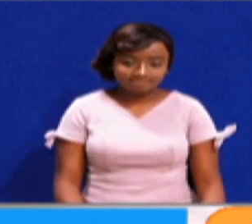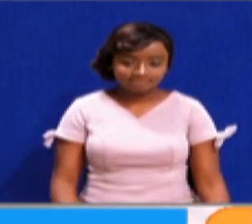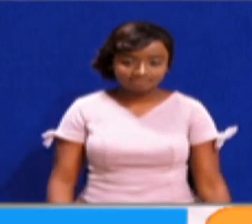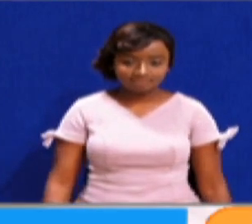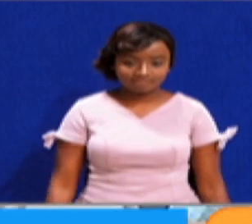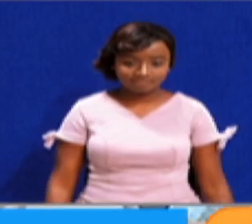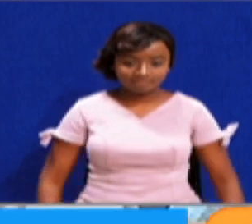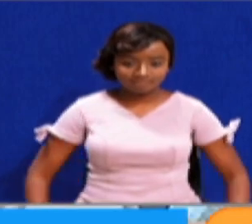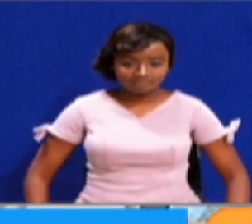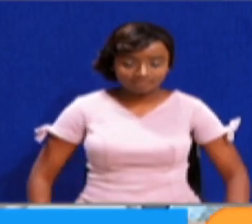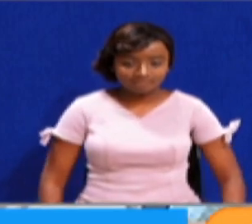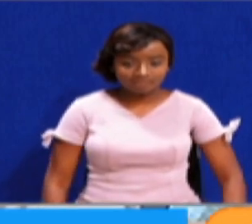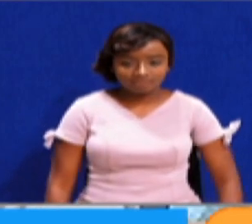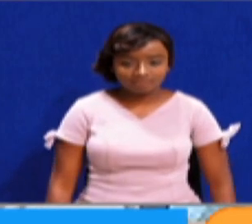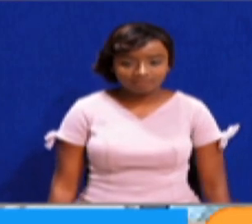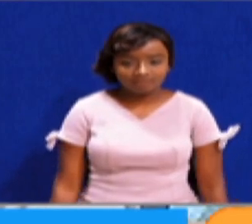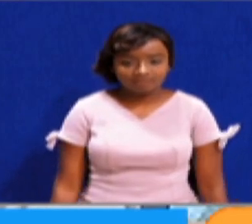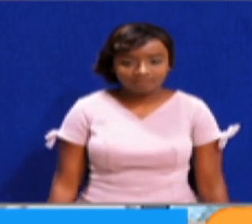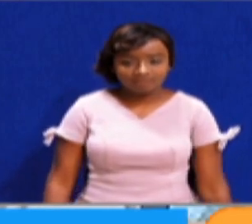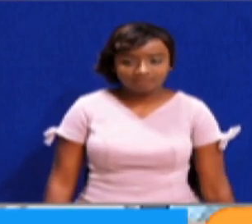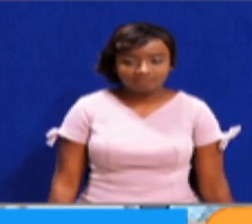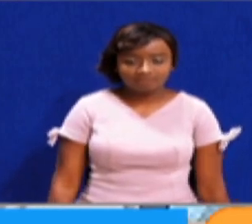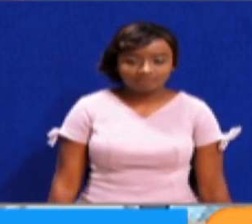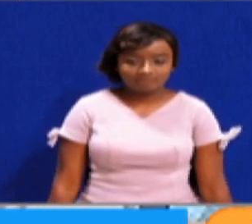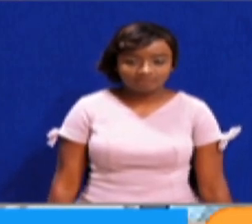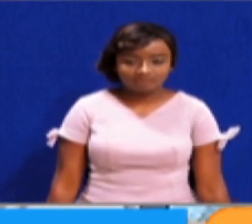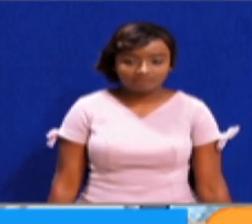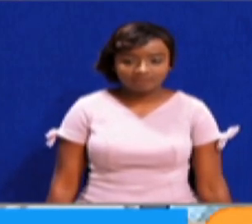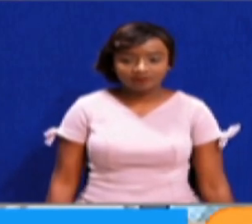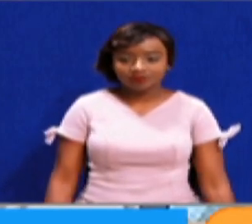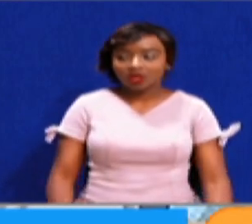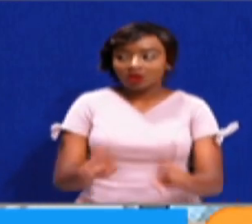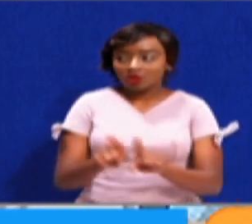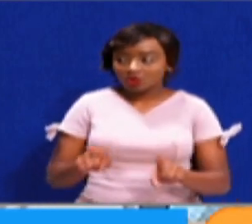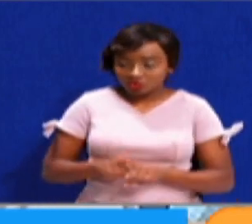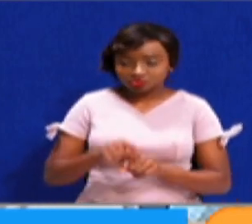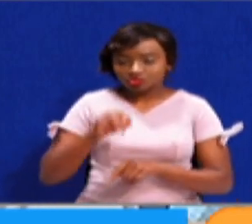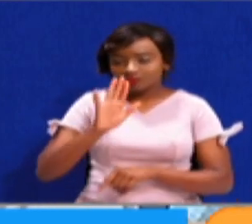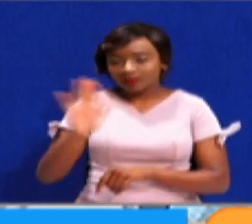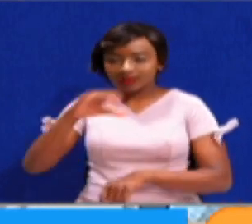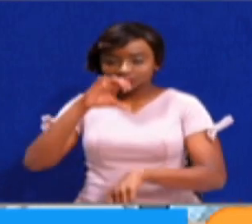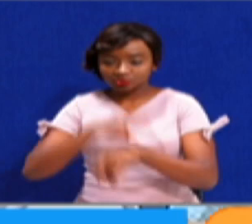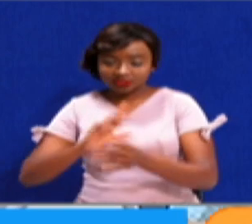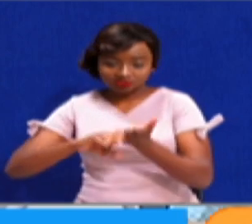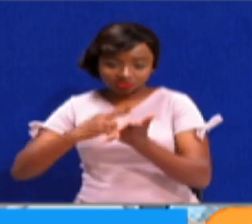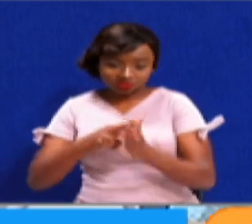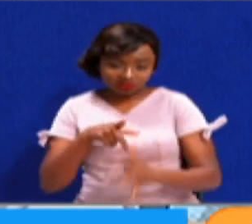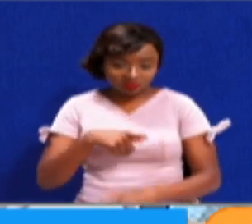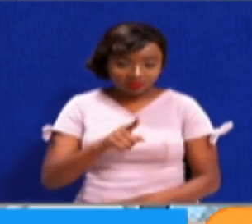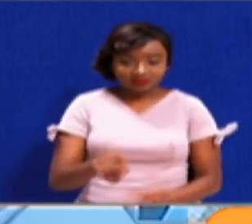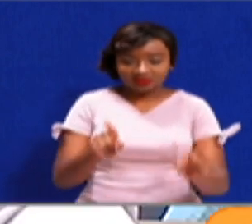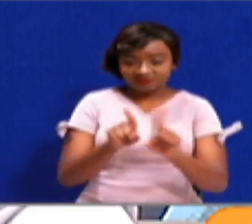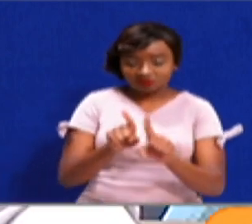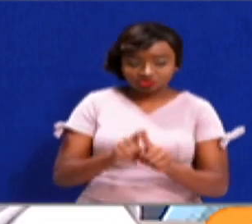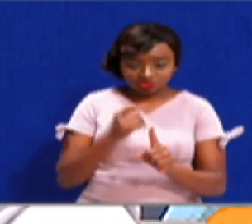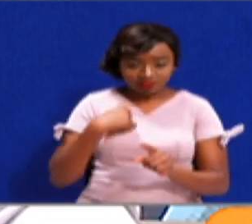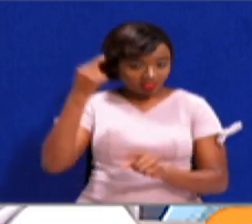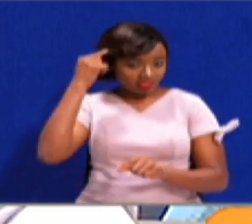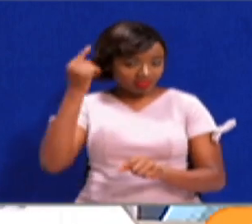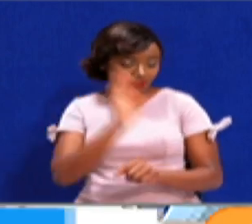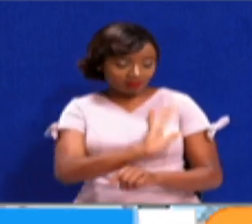is the question of, I mean, that own source revenue is a good conversation, but I think there are also counties in the